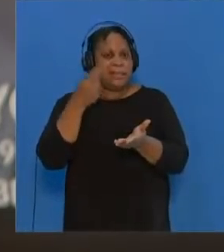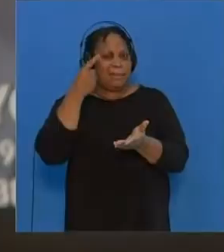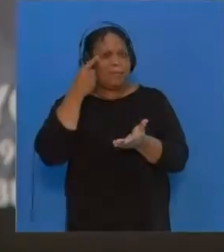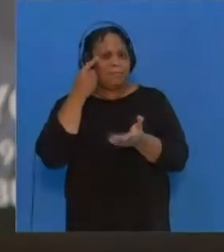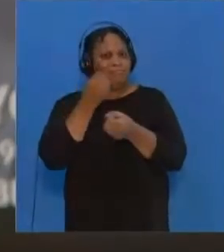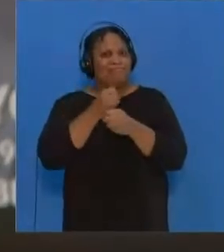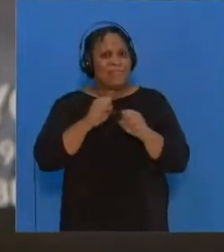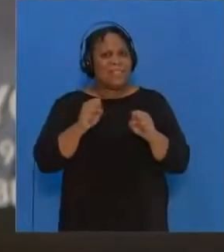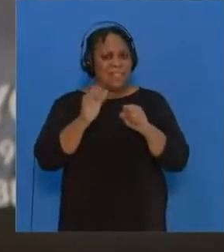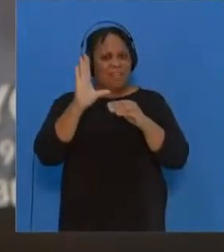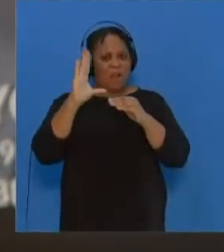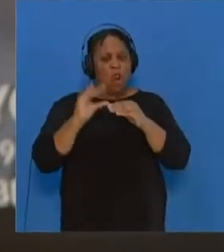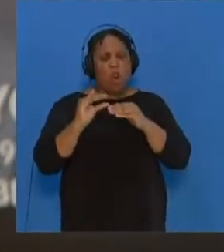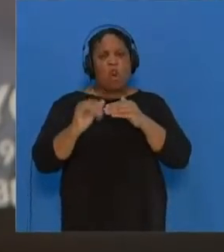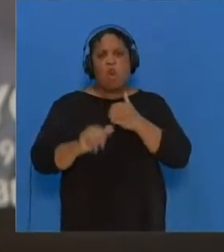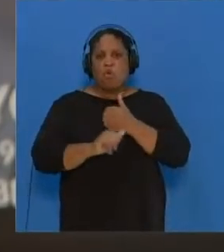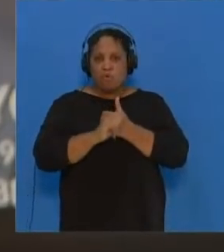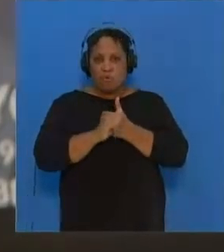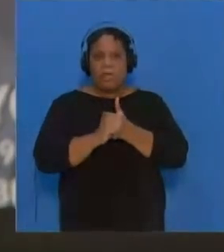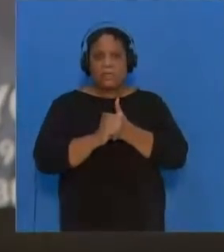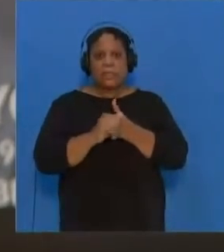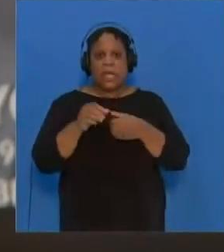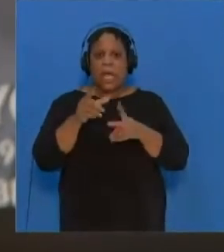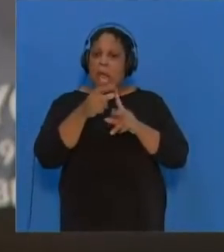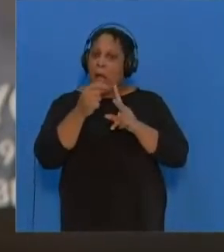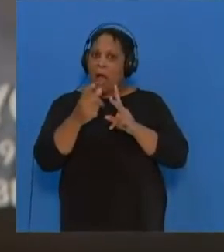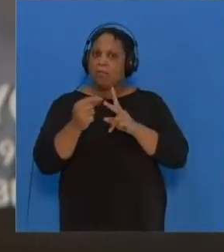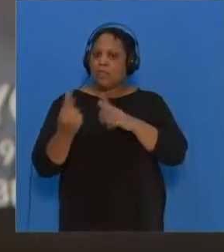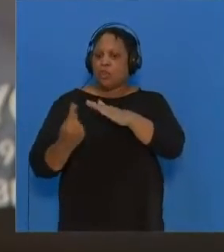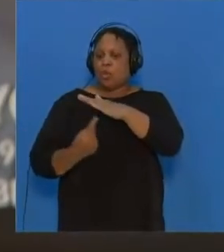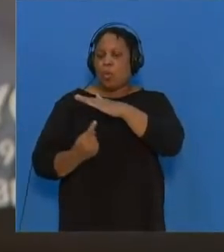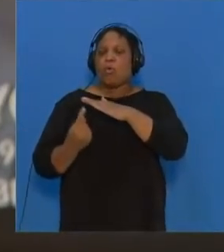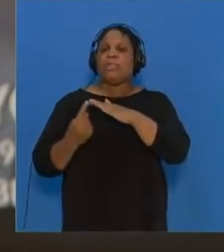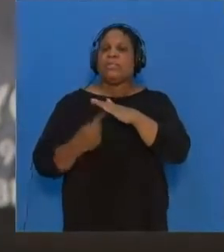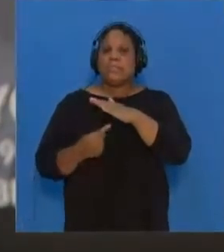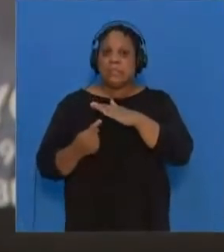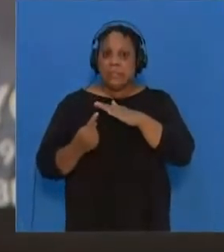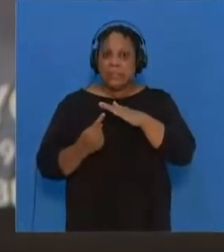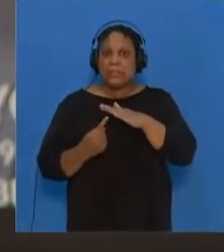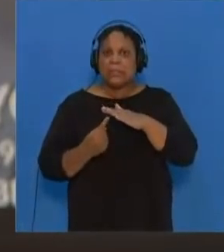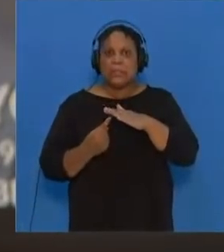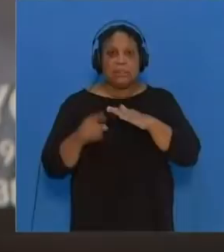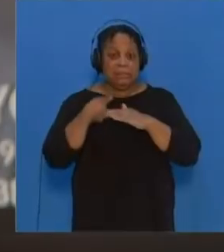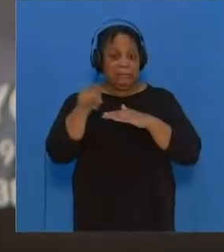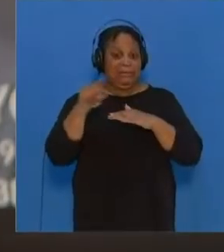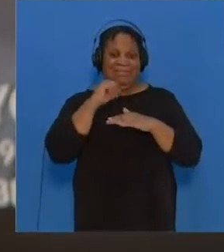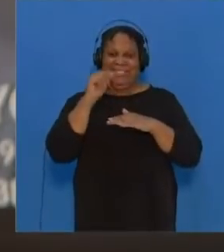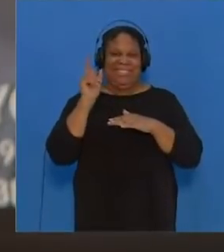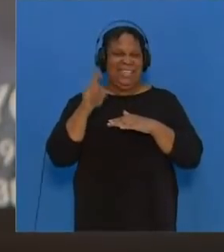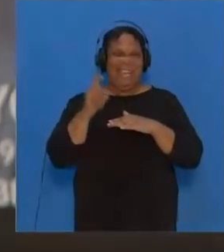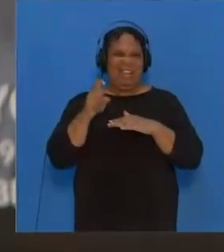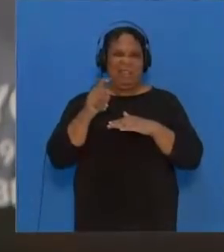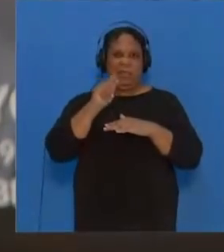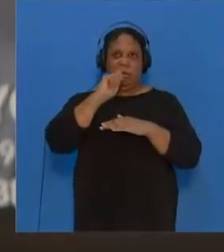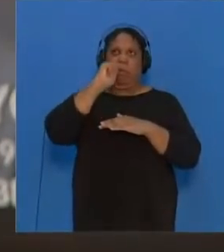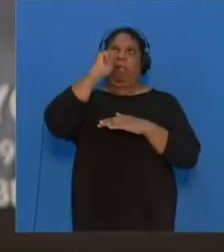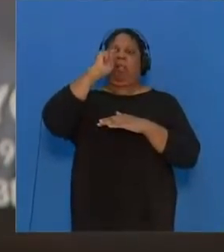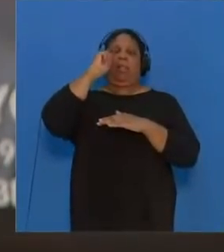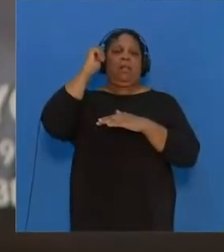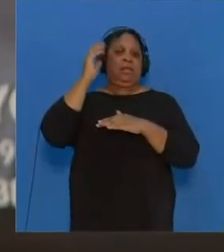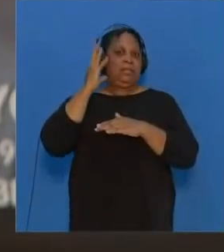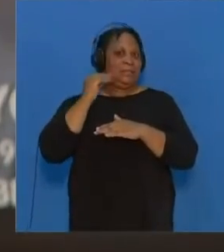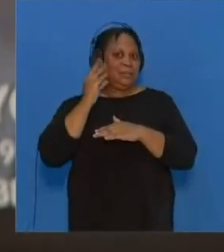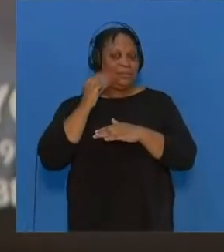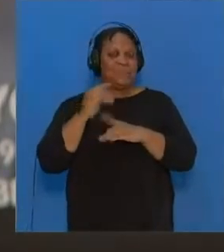safer given the low risk and given the option for quarantine for them if they did not have to be subjected to that. But that is certainly